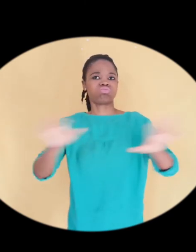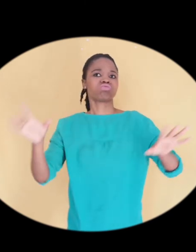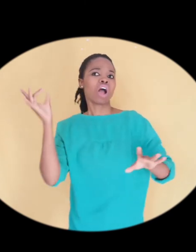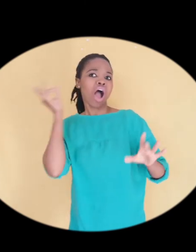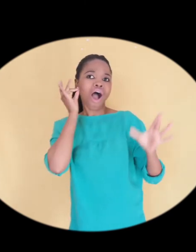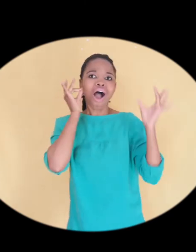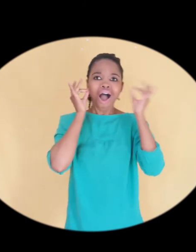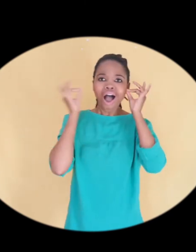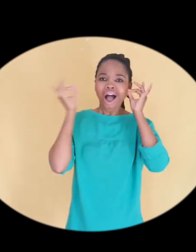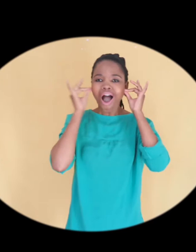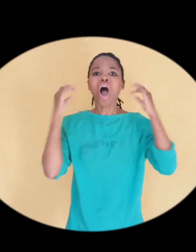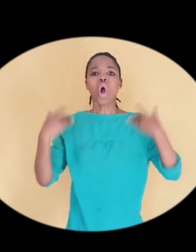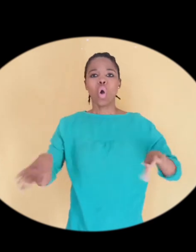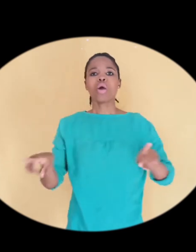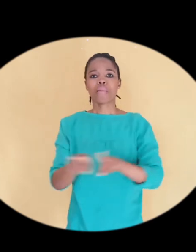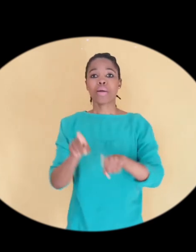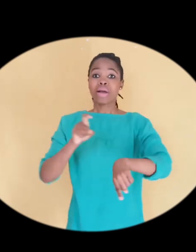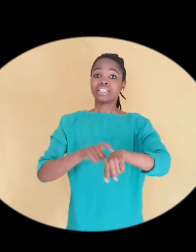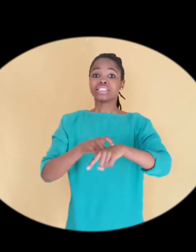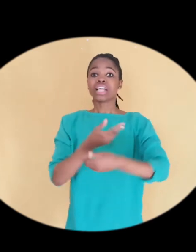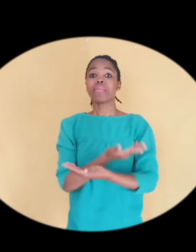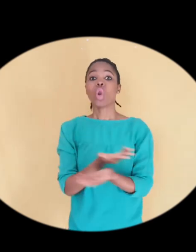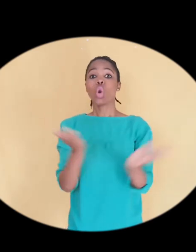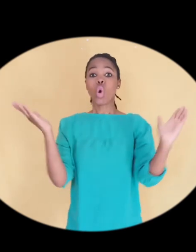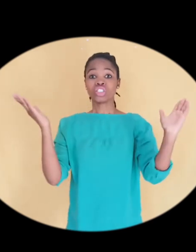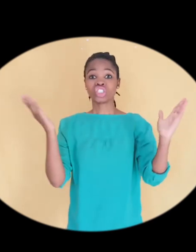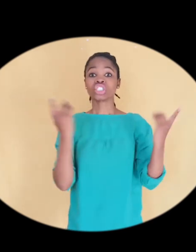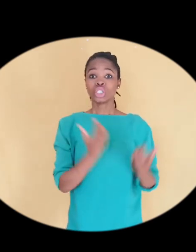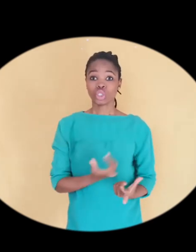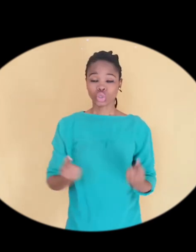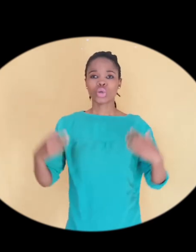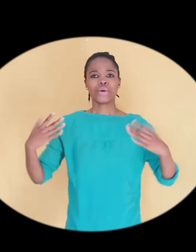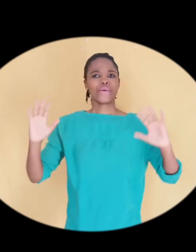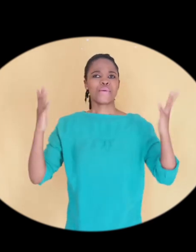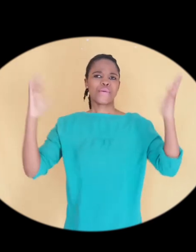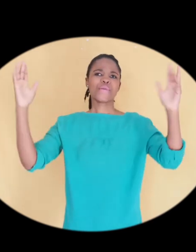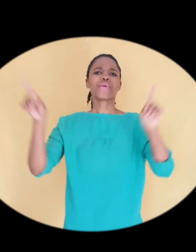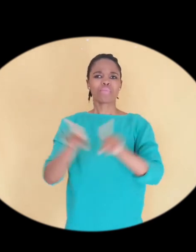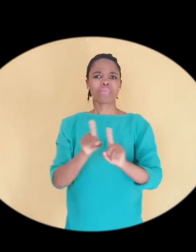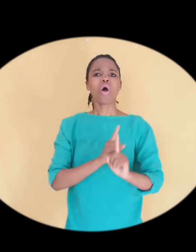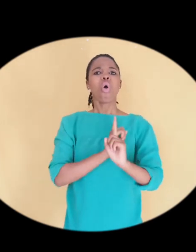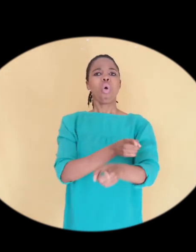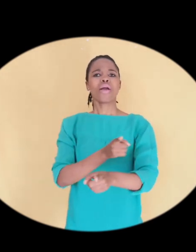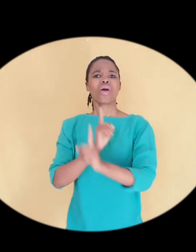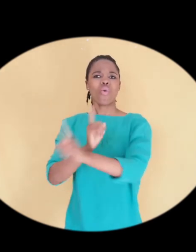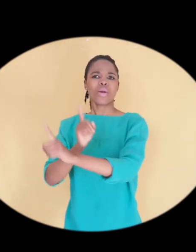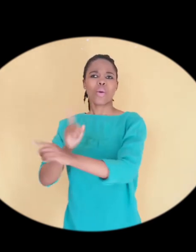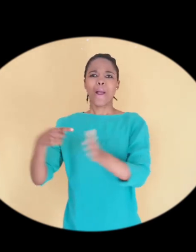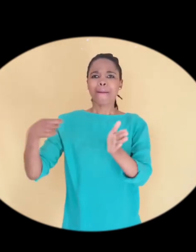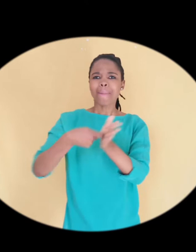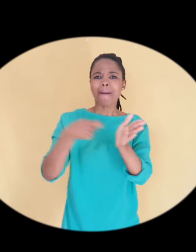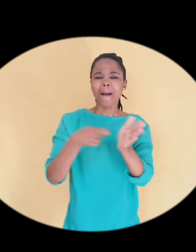that. So everyone knew that I was getting published, and the launch came, and it was great. People pre-ordered,